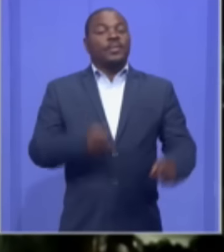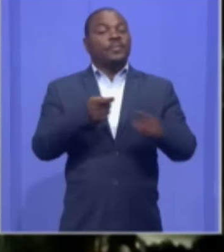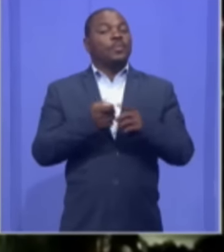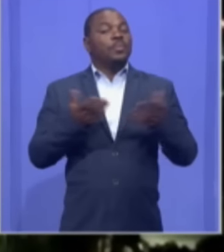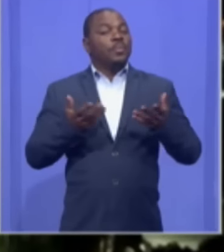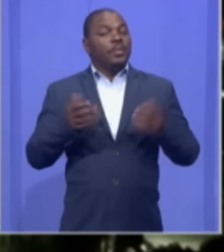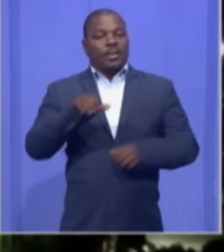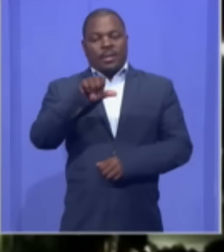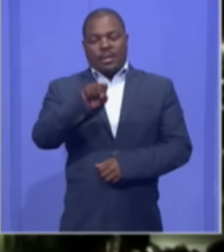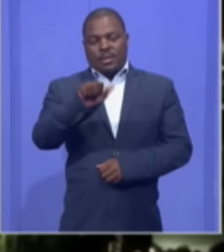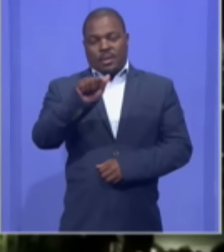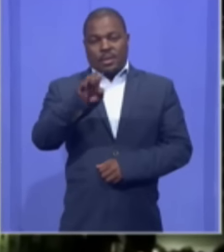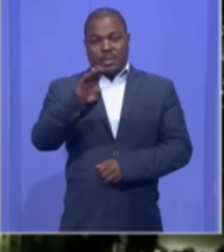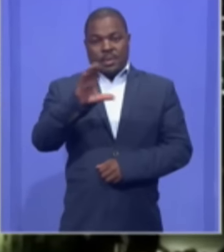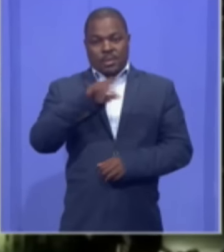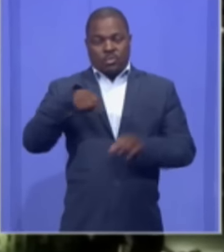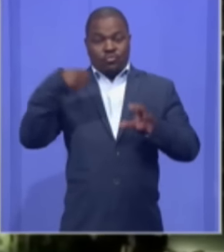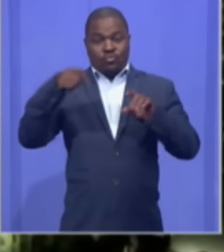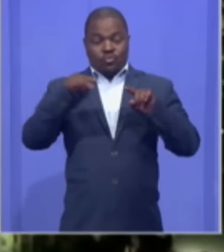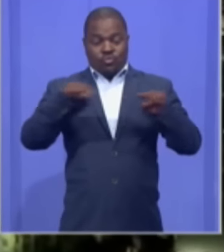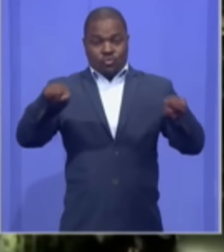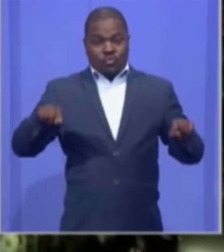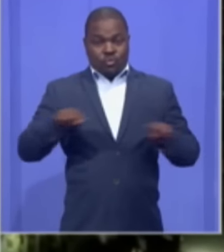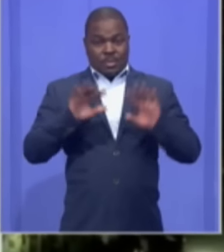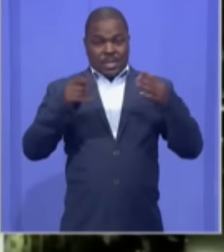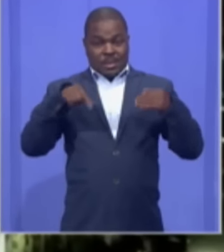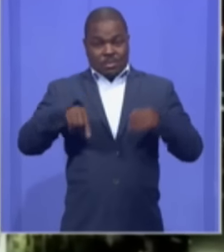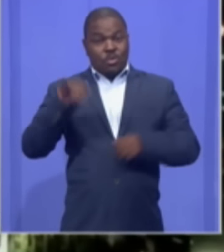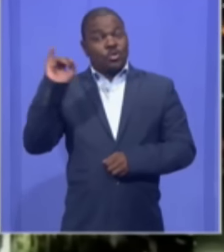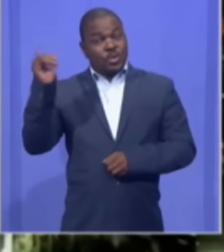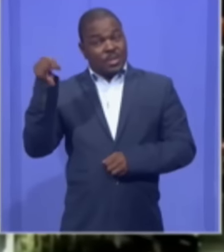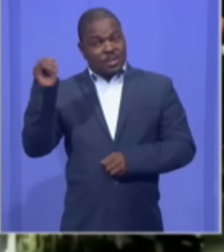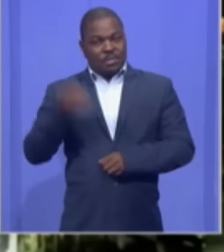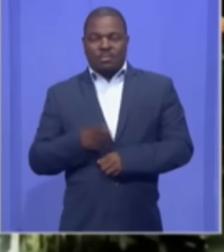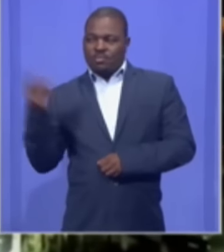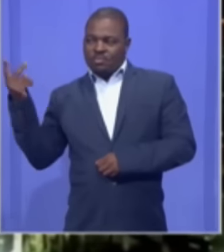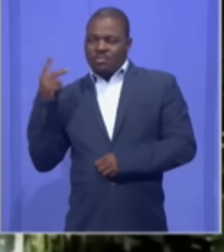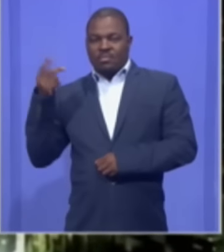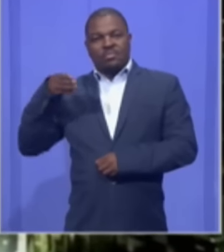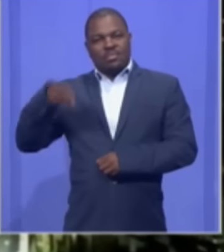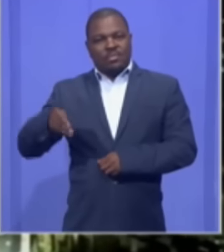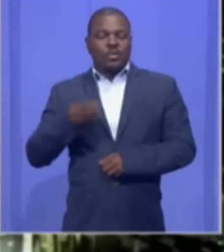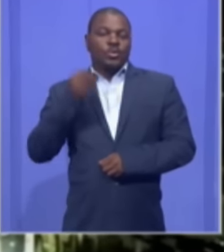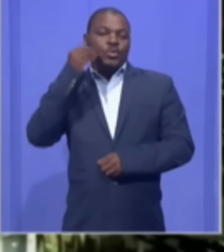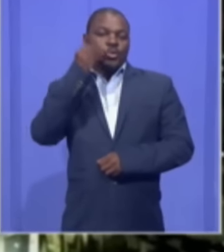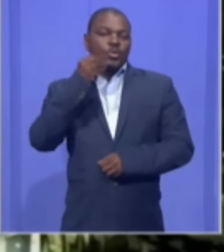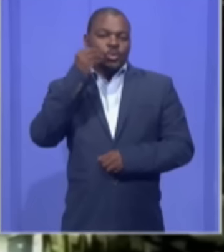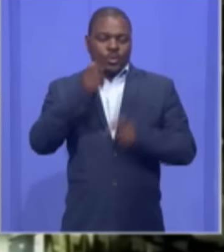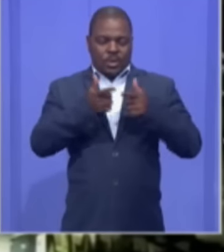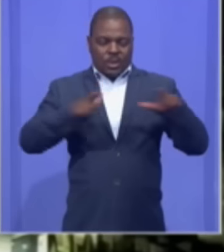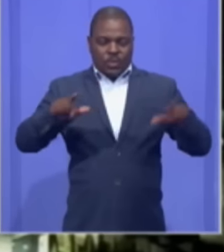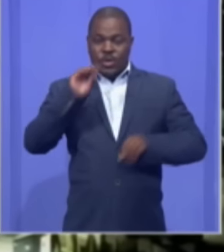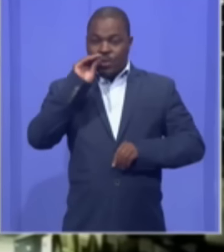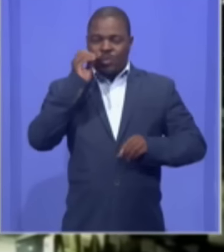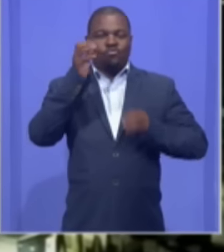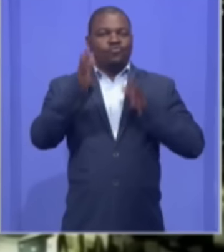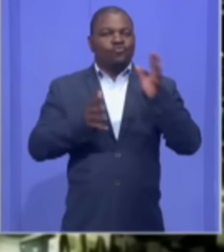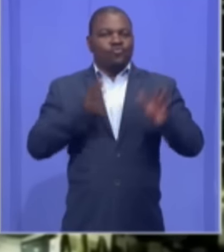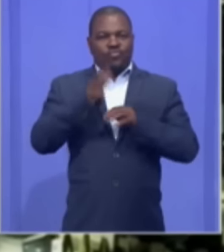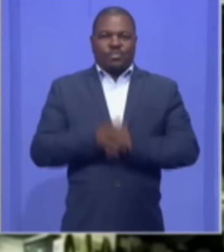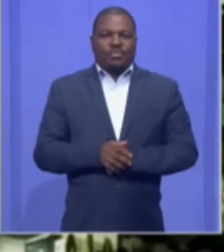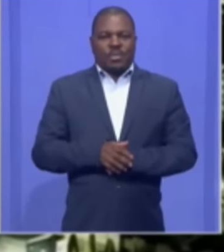Kotloloho ho tswa SABC Studio 10 Auckland Park, Johannesburg. Re utisetsa kgaso ya ditaba ka puo ya Sesotho tseo re di thakgolang